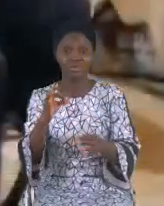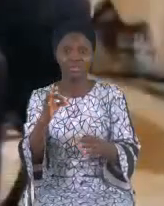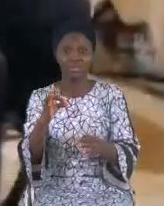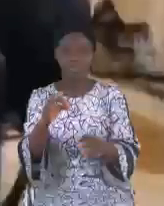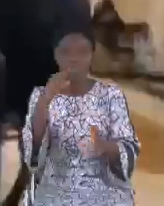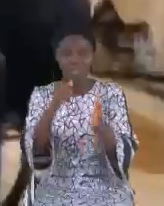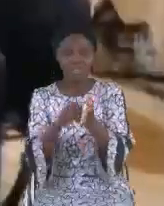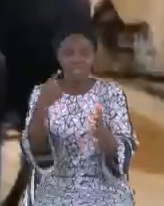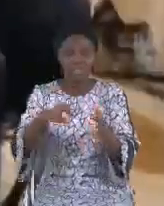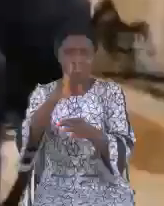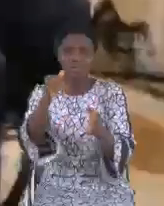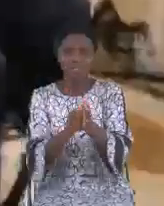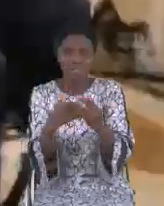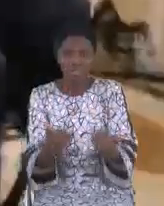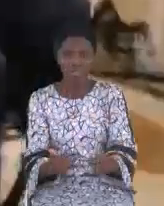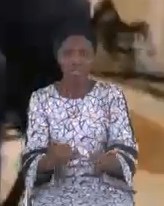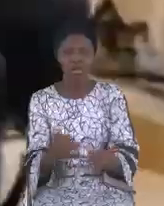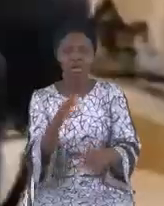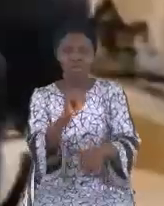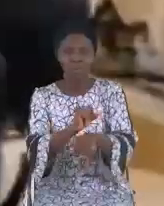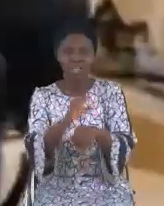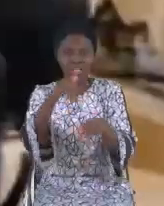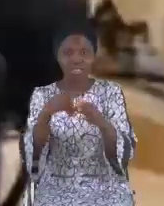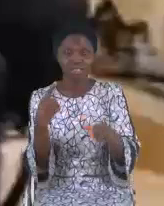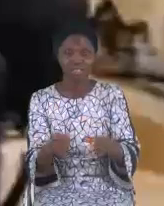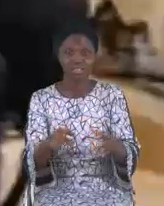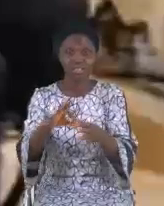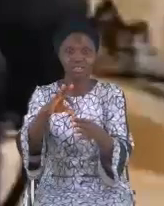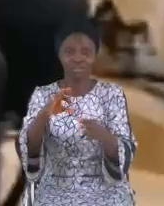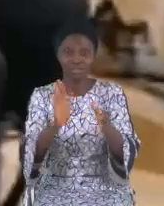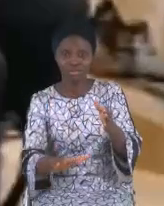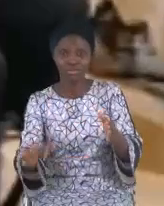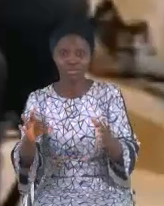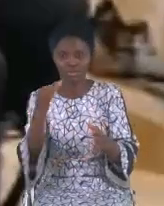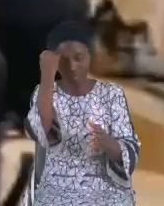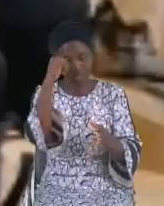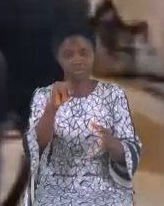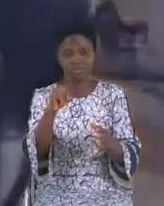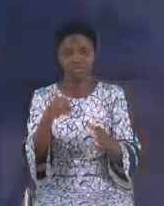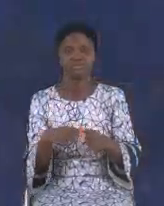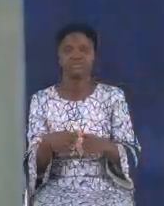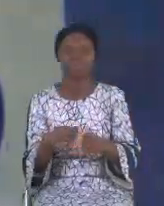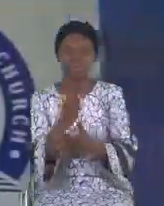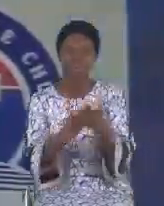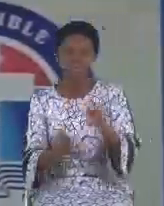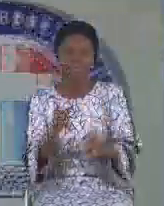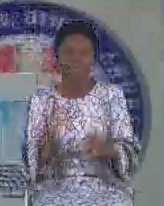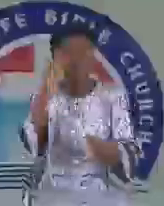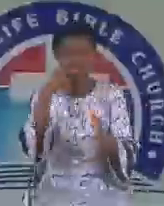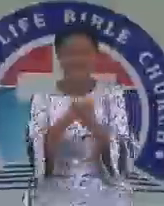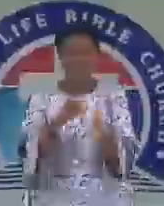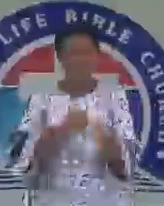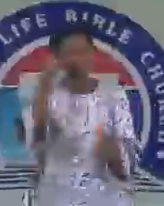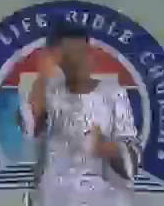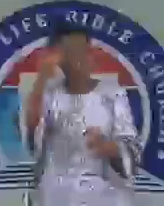the children of disobedience. some people, they say, you know, I disobey everybody. I